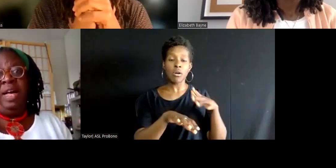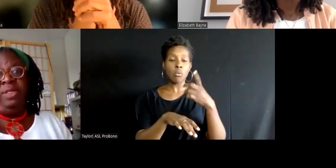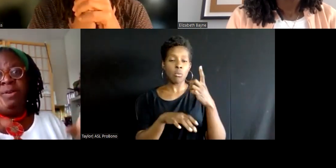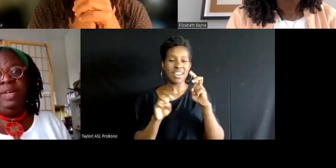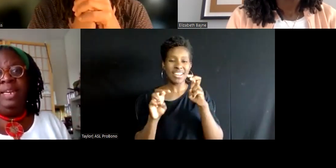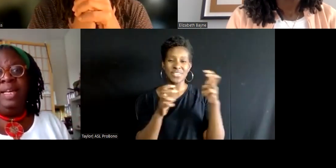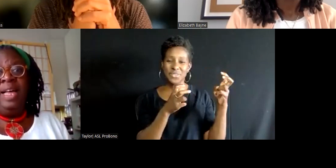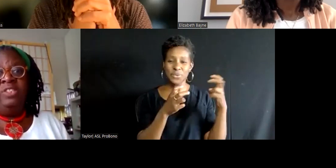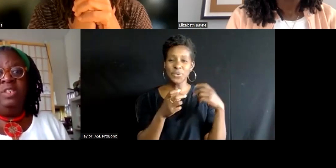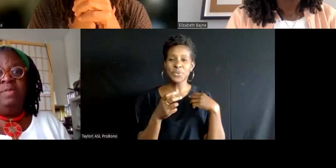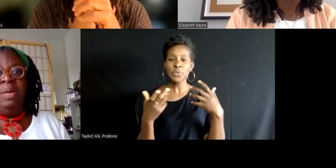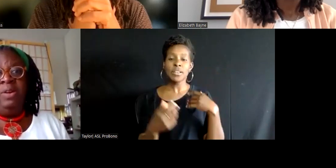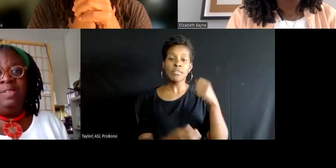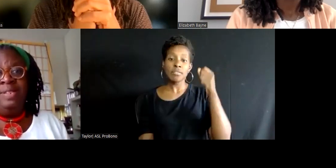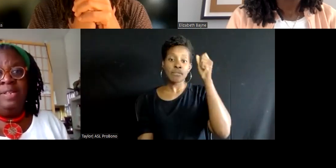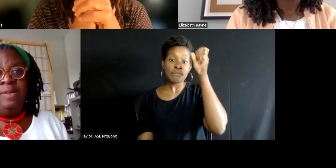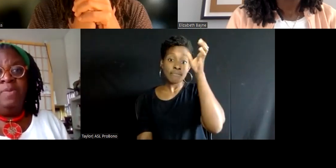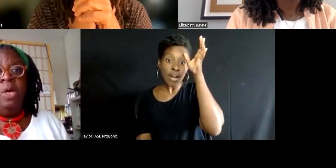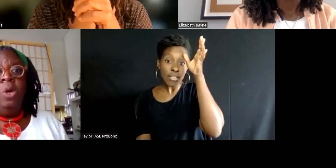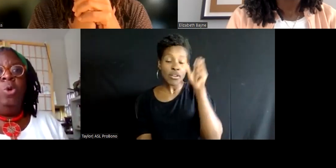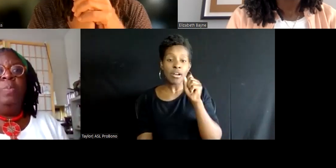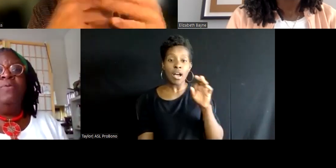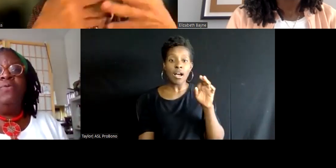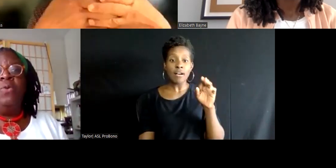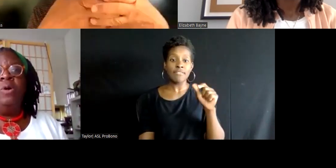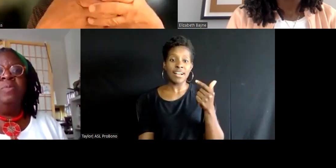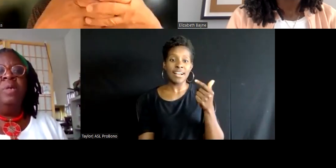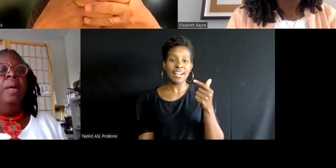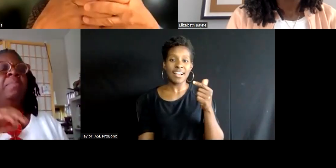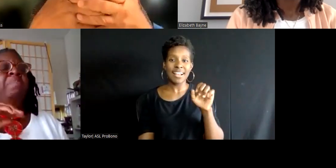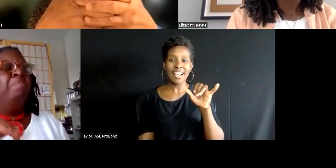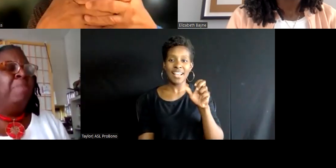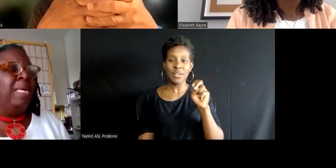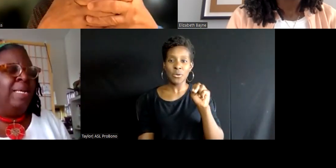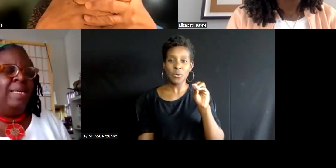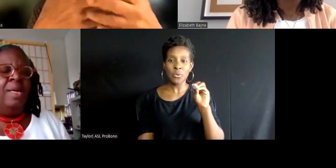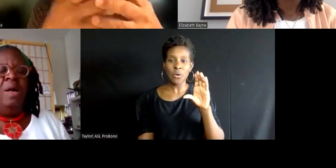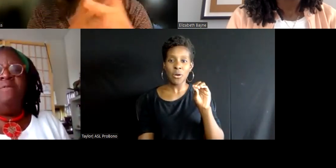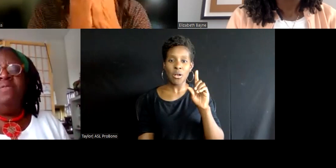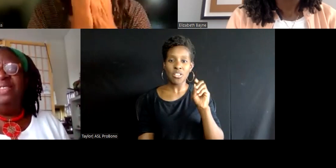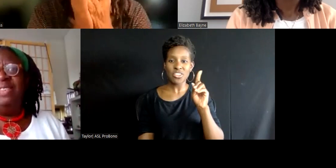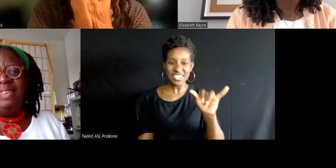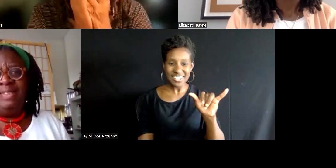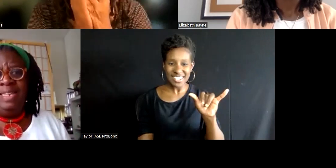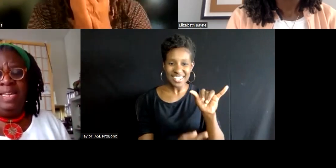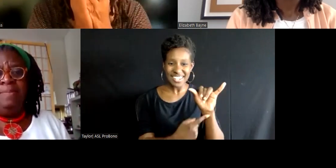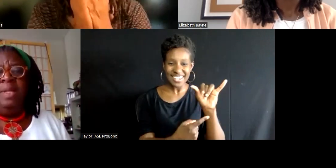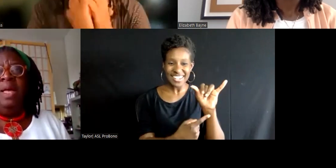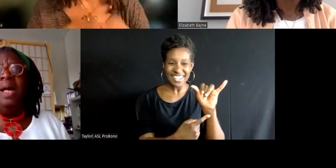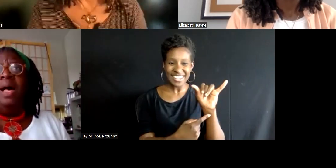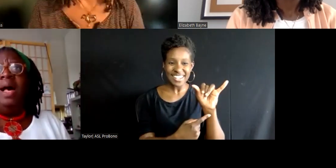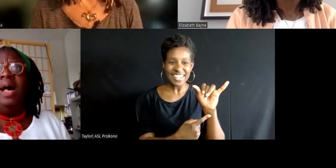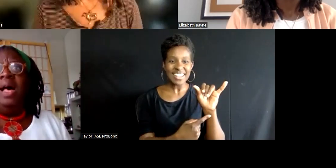the father of gynecology is Marion Sims, who performed many, over